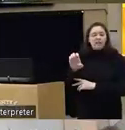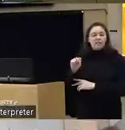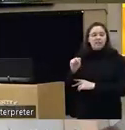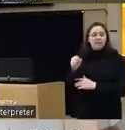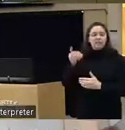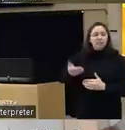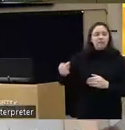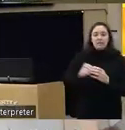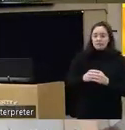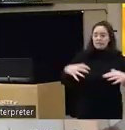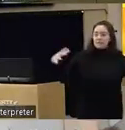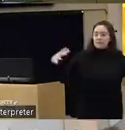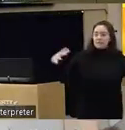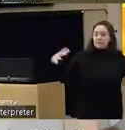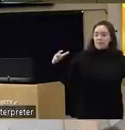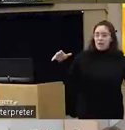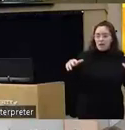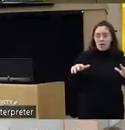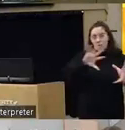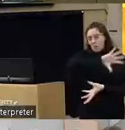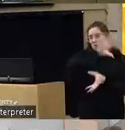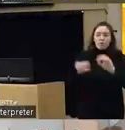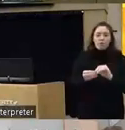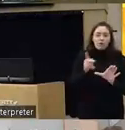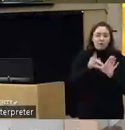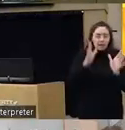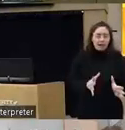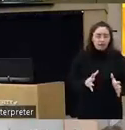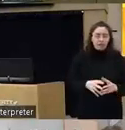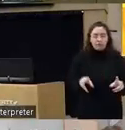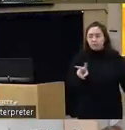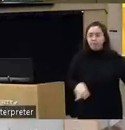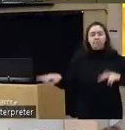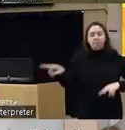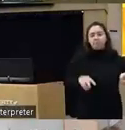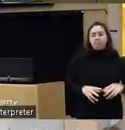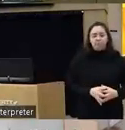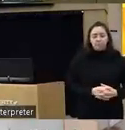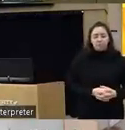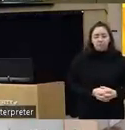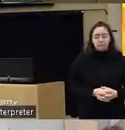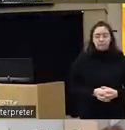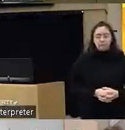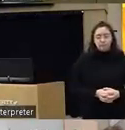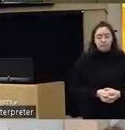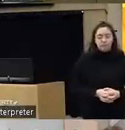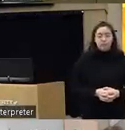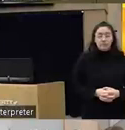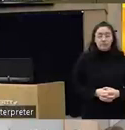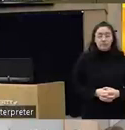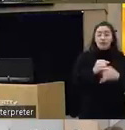then expand the overall general psychiatry reach as well. And then lastly, for clinical measures,